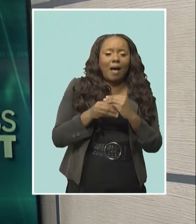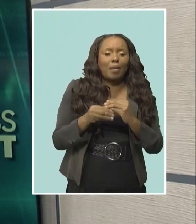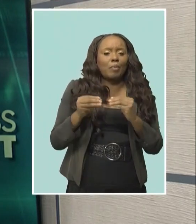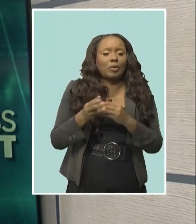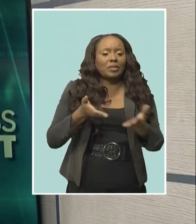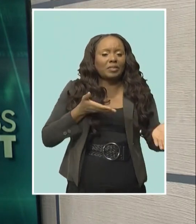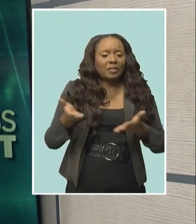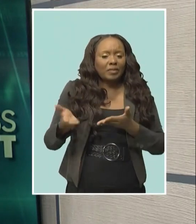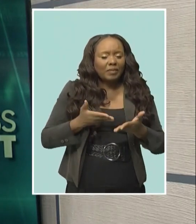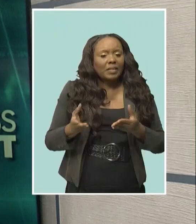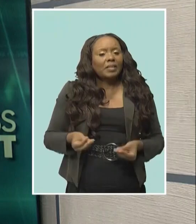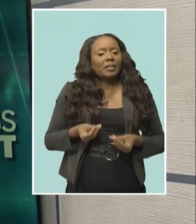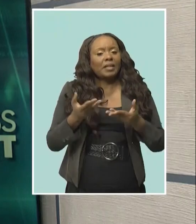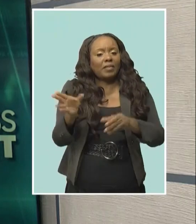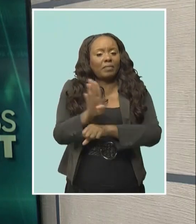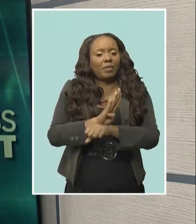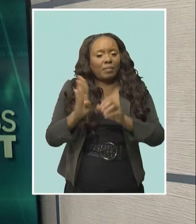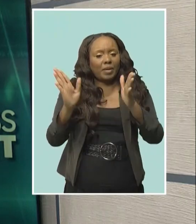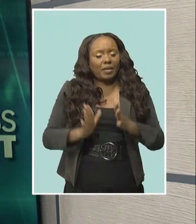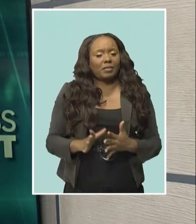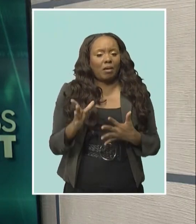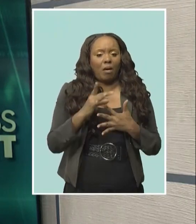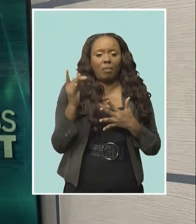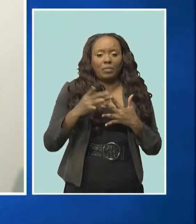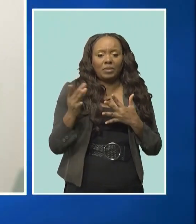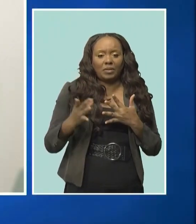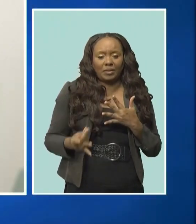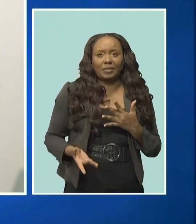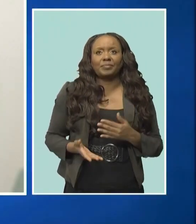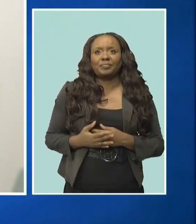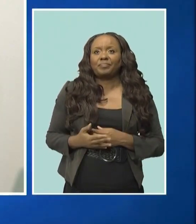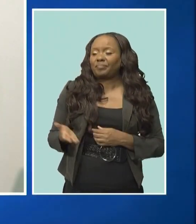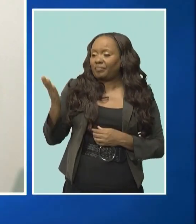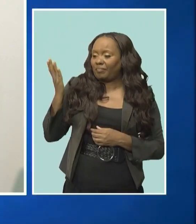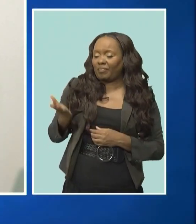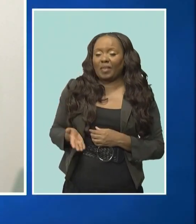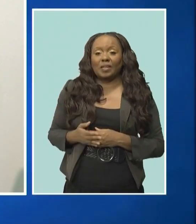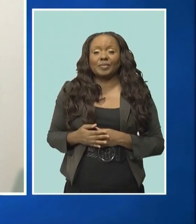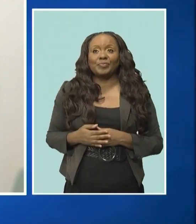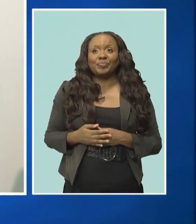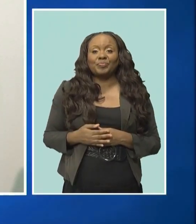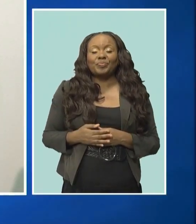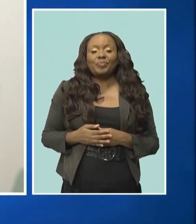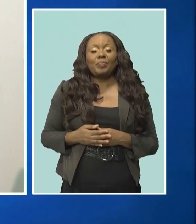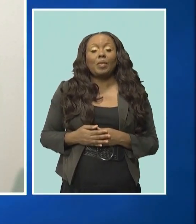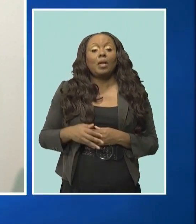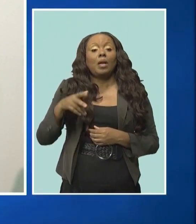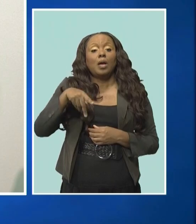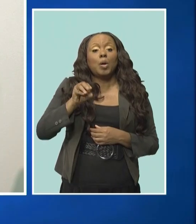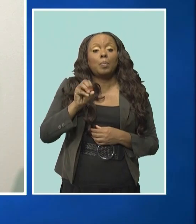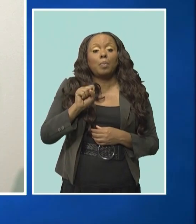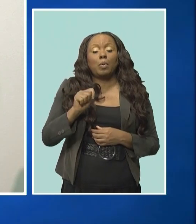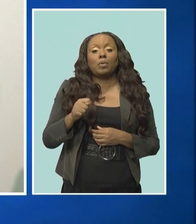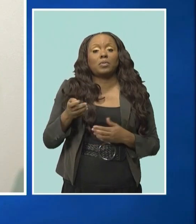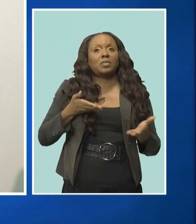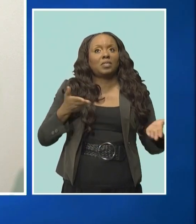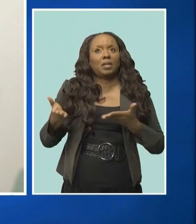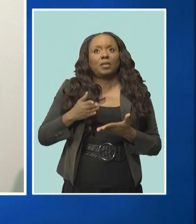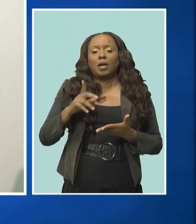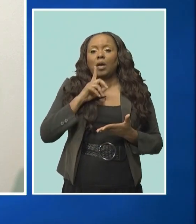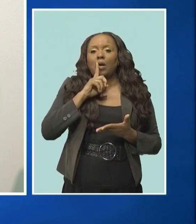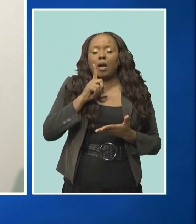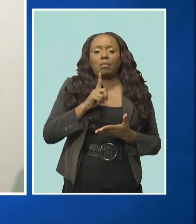and providing options. This is part and parcel of what the postal service does. This can fit into